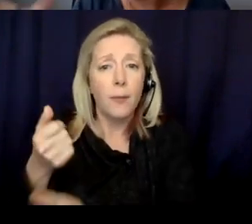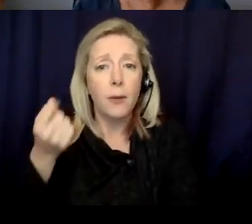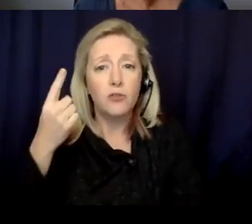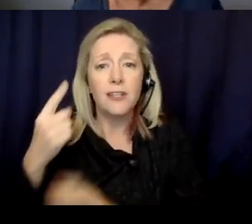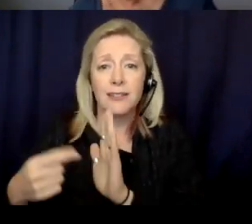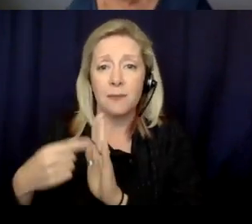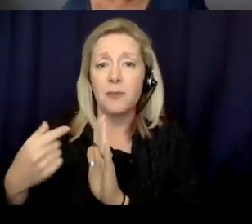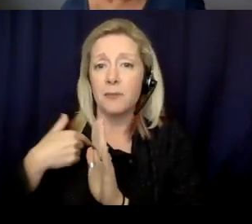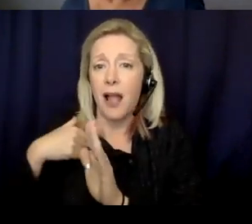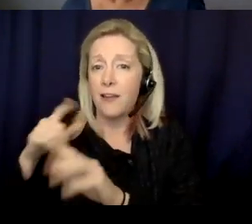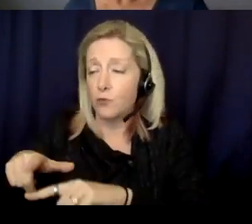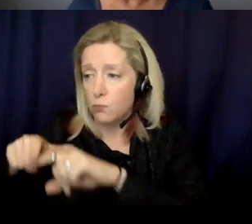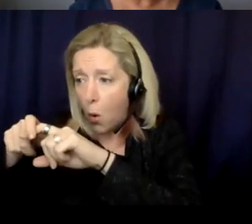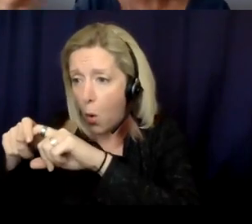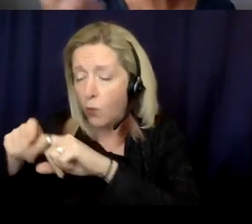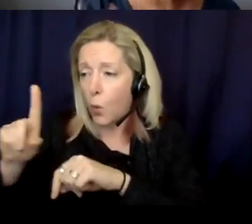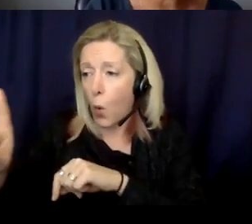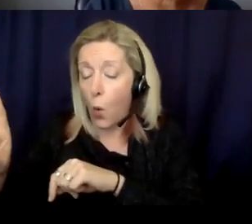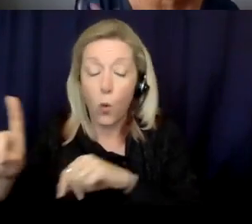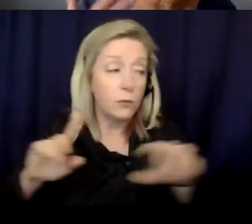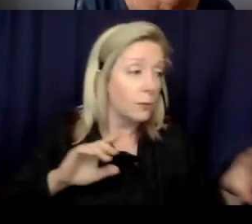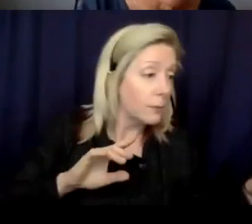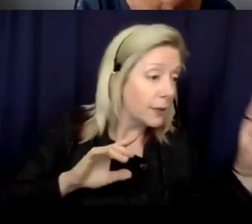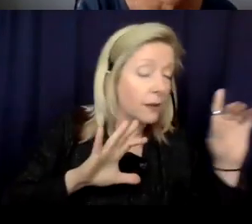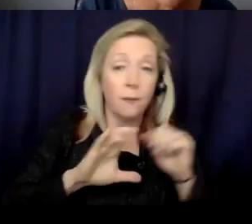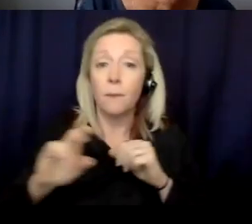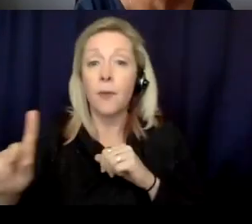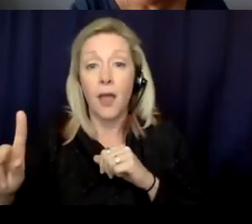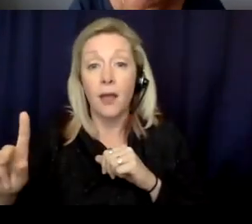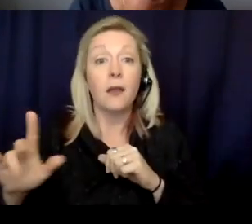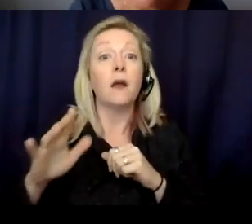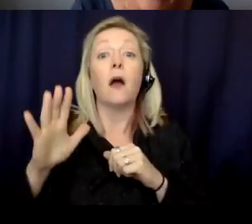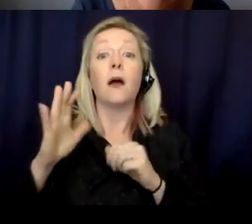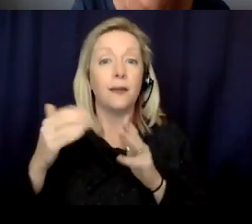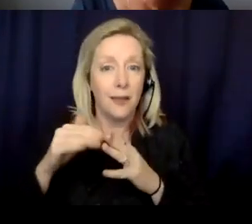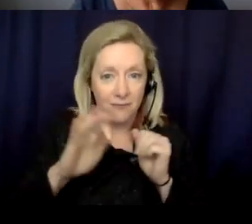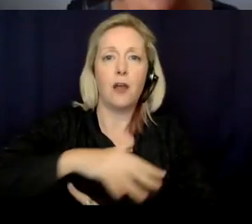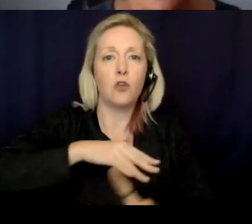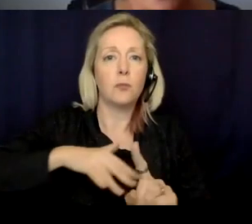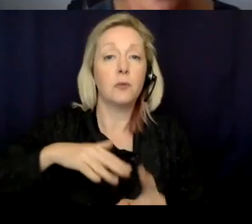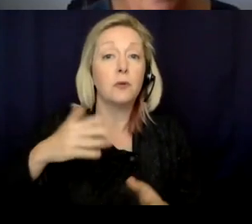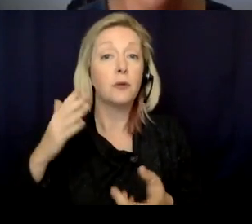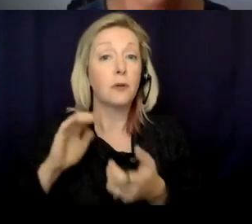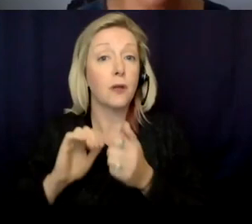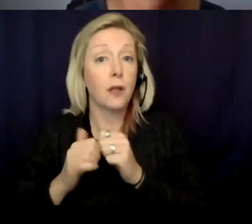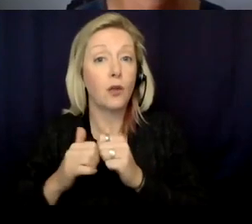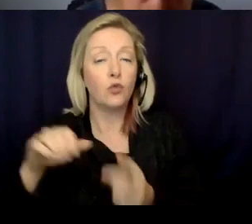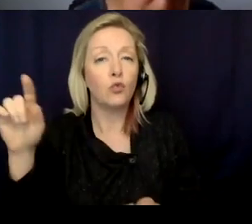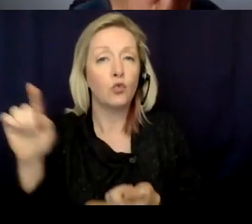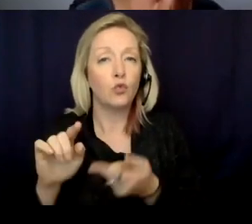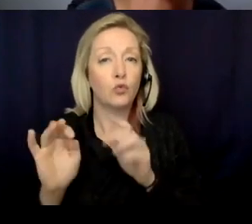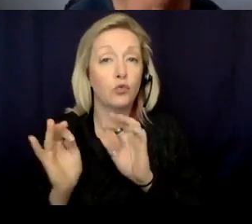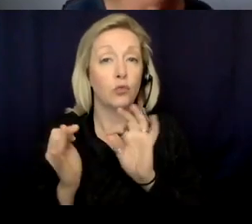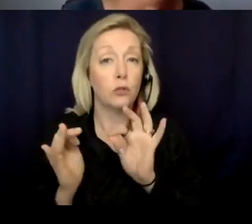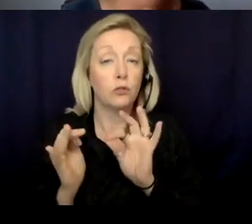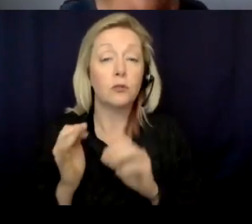from you. I have to go get things, and then I'm going to come back and I'm going to let you know, hey, I'm back. And then I'm going to make